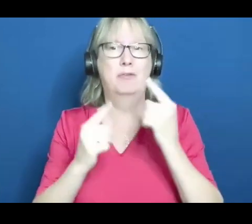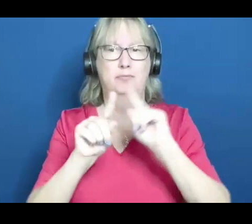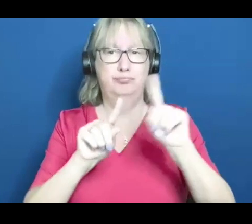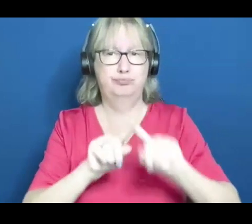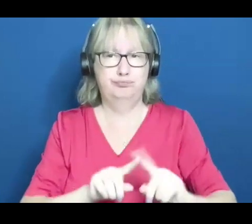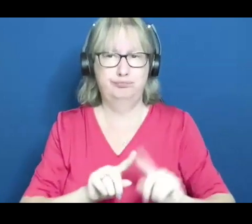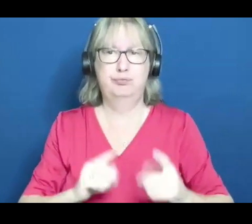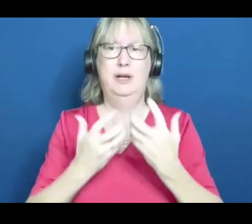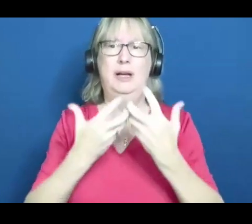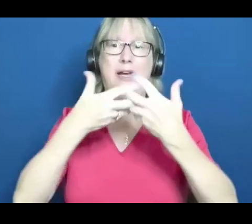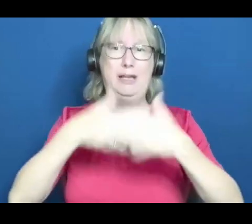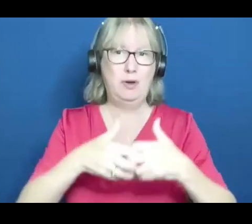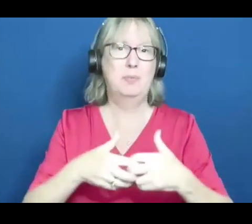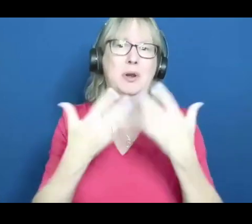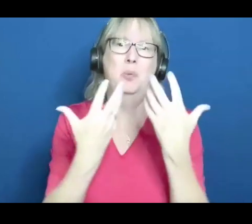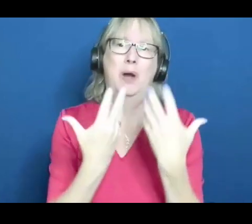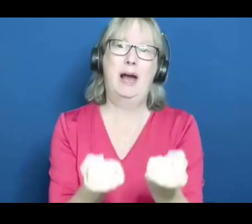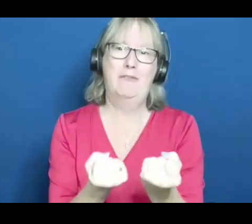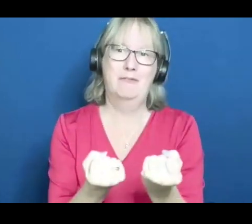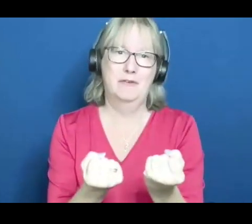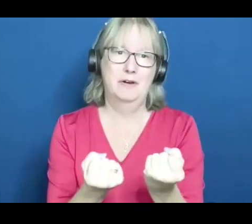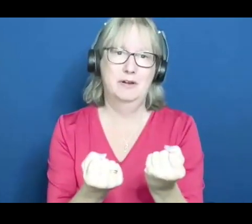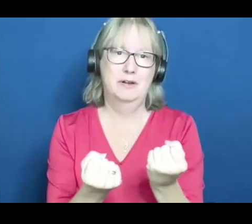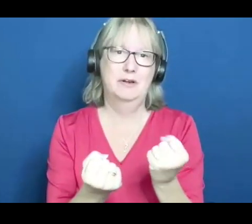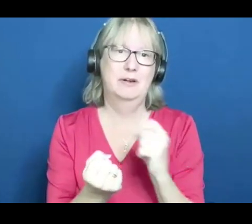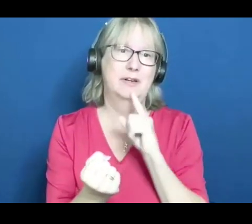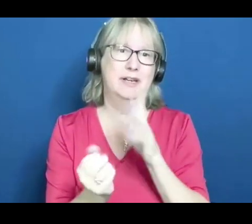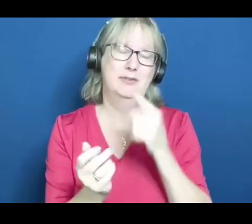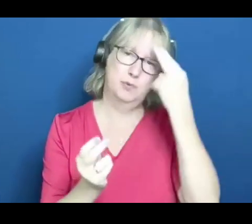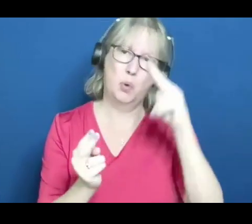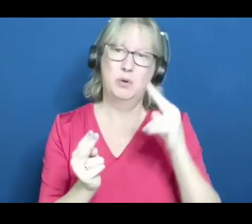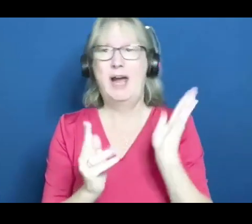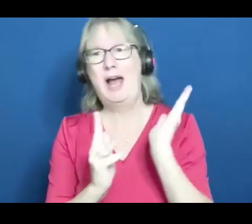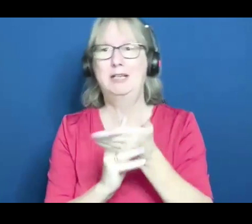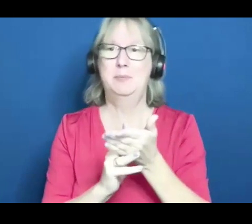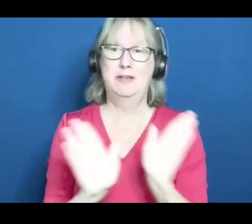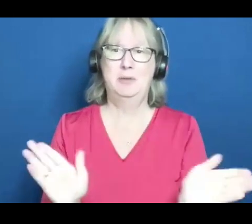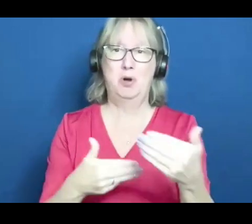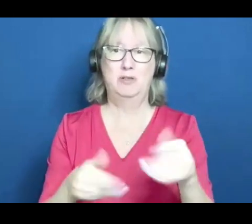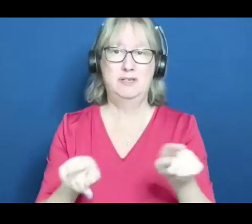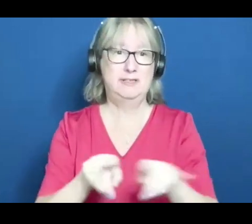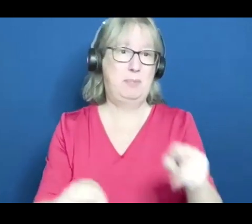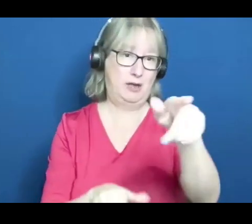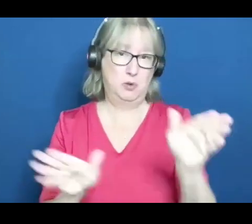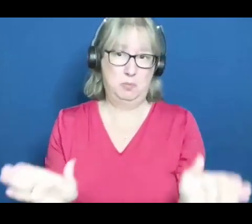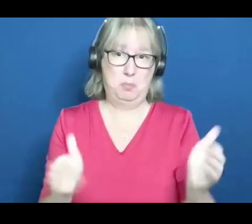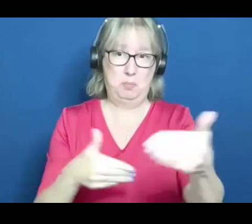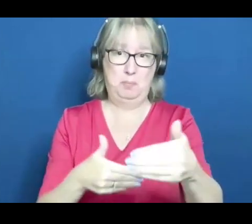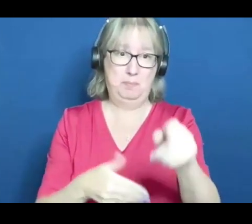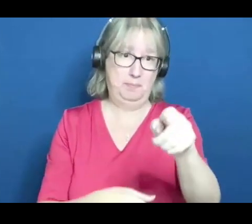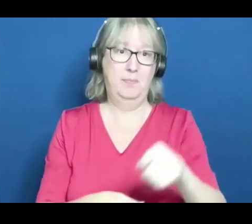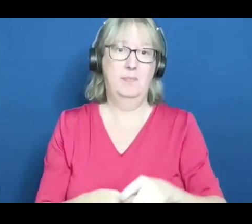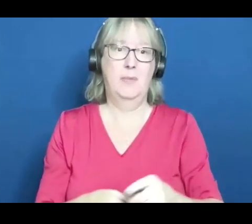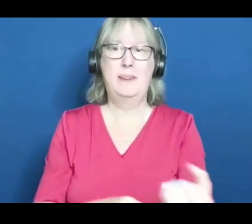on, which it's accessibility in a box. It's a case like so, and a speaker system, which